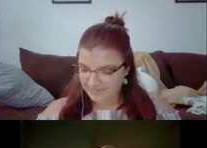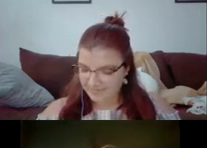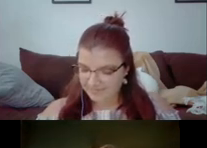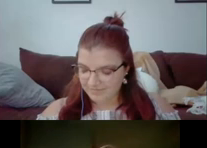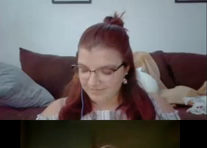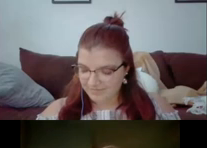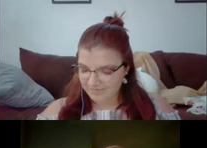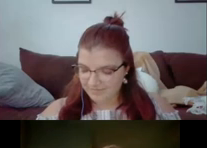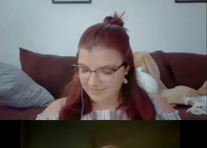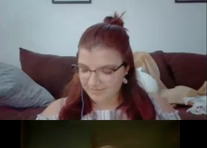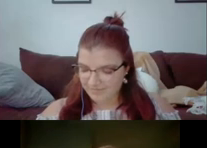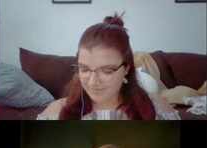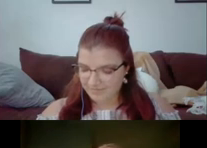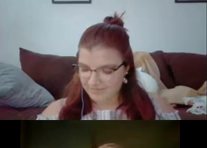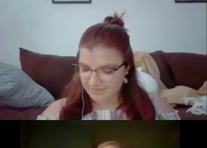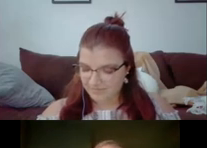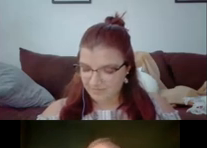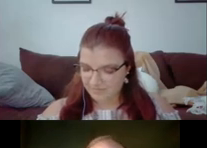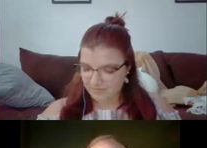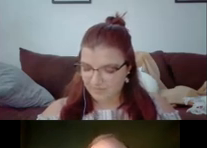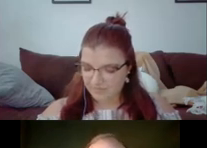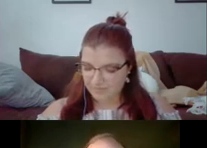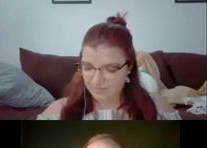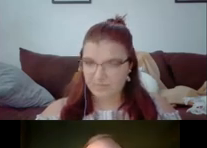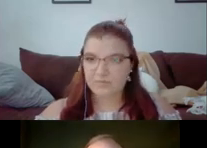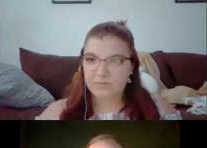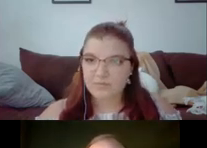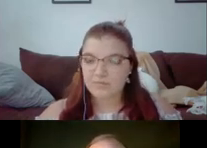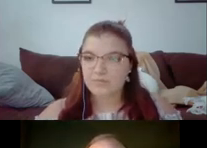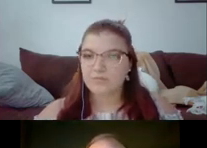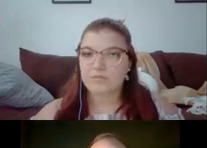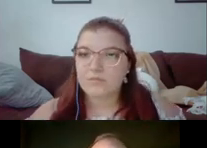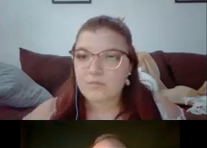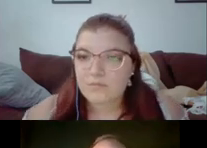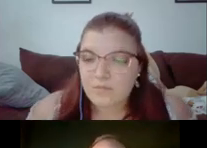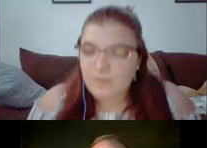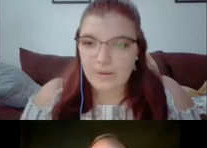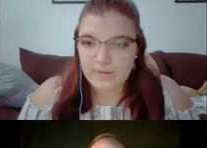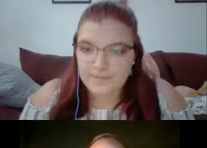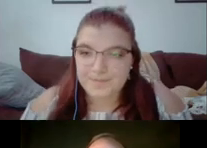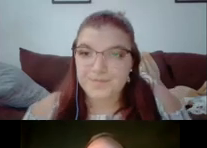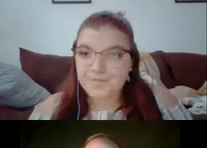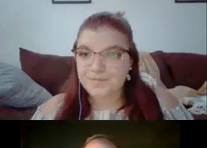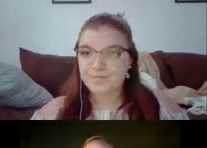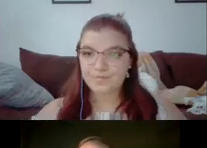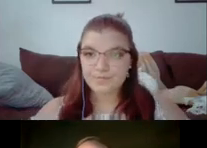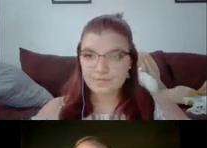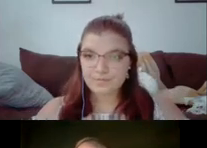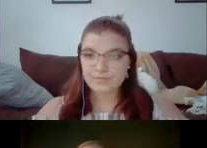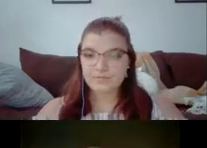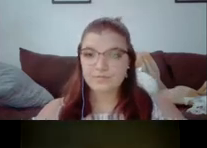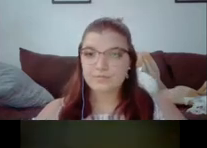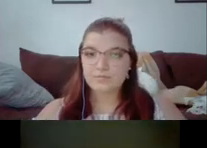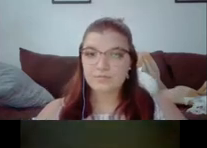by local, regional, and state groups. And most were driven by two